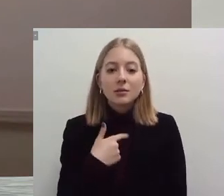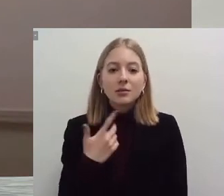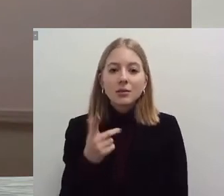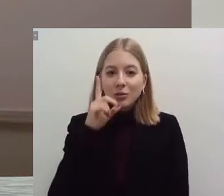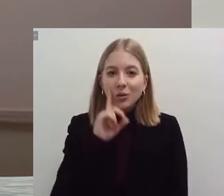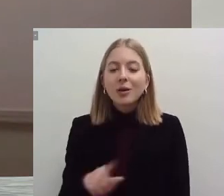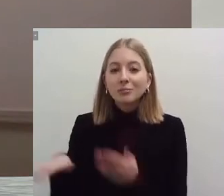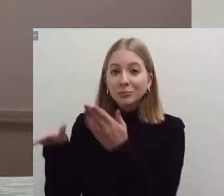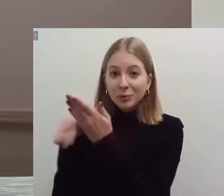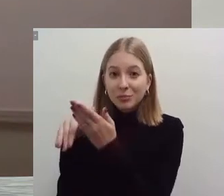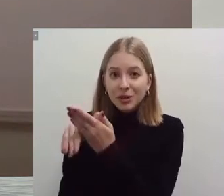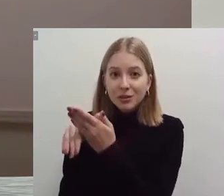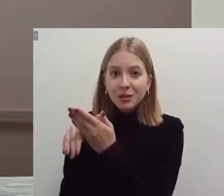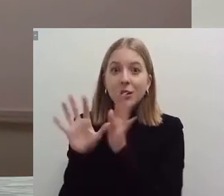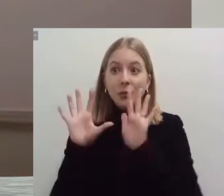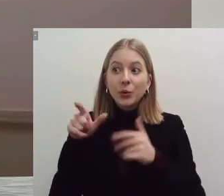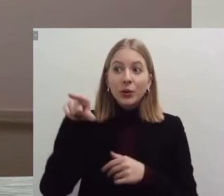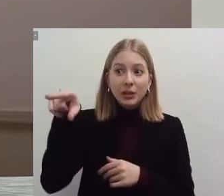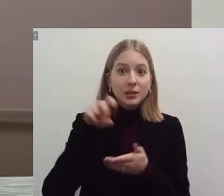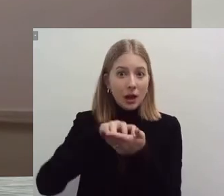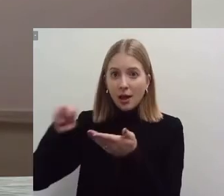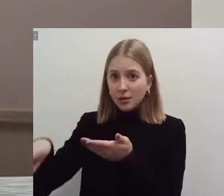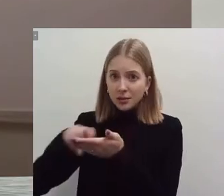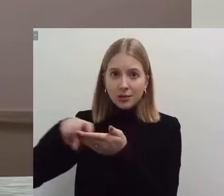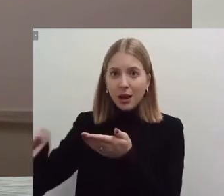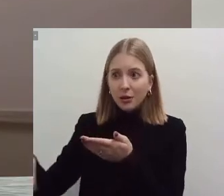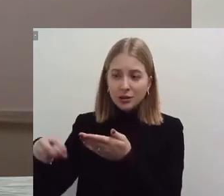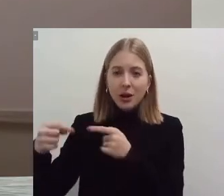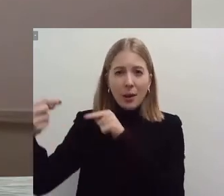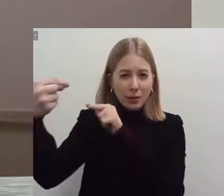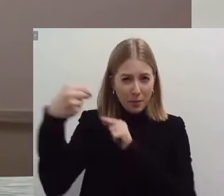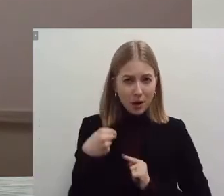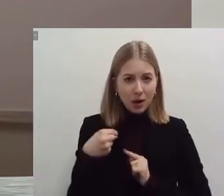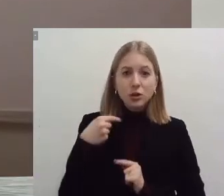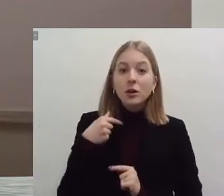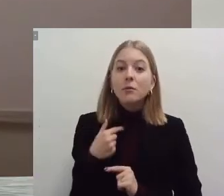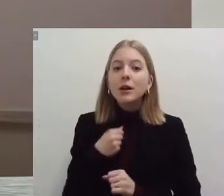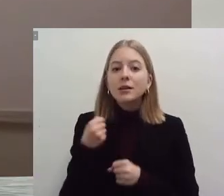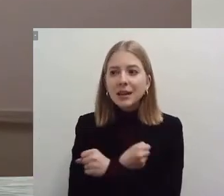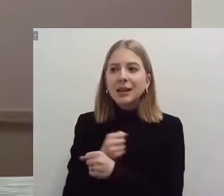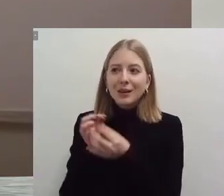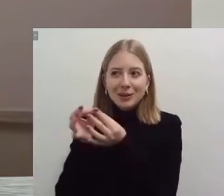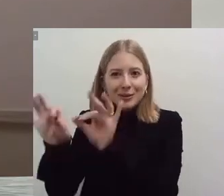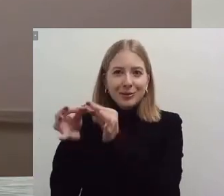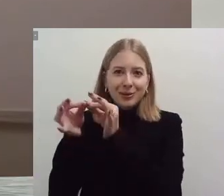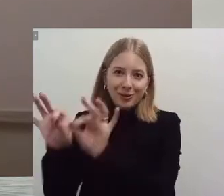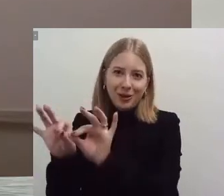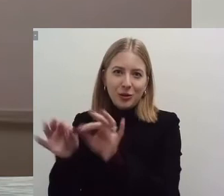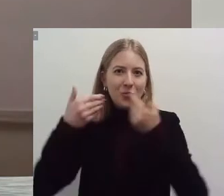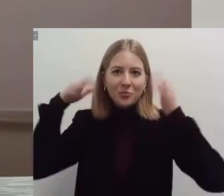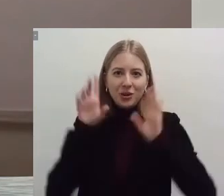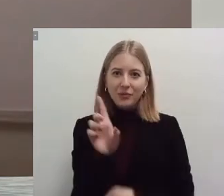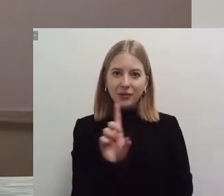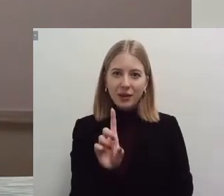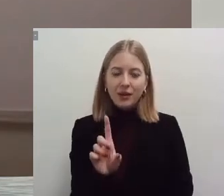So as I said, our mission is to promote children's rights. We are trying to make sure